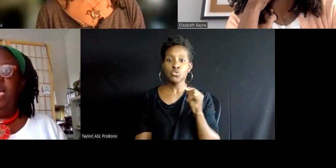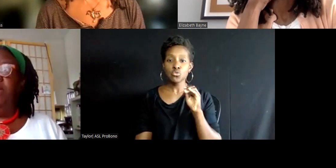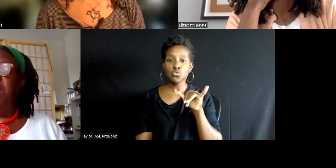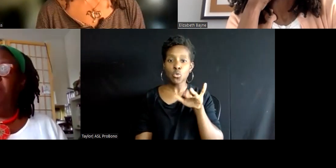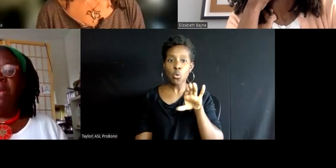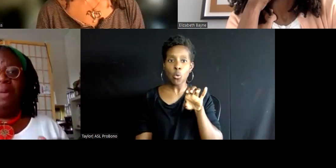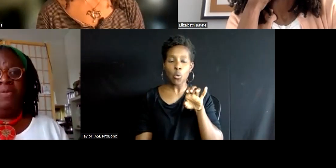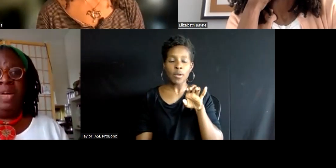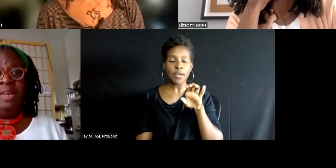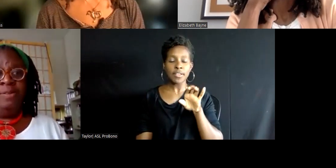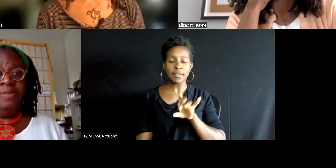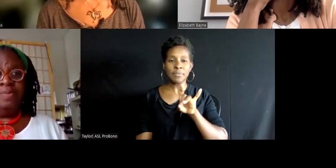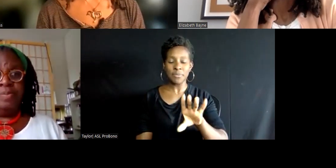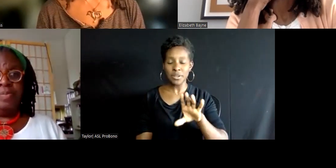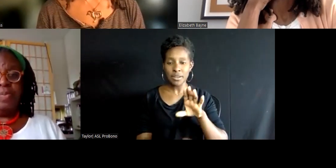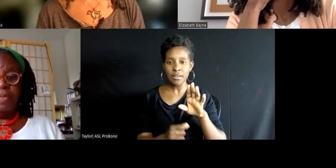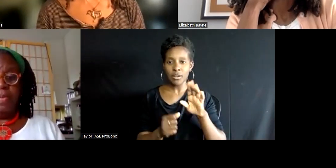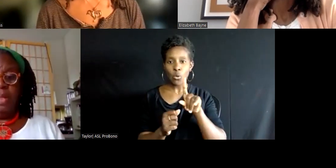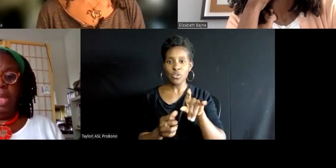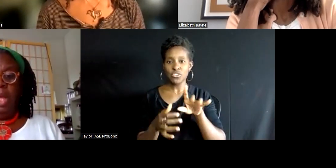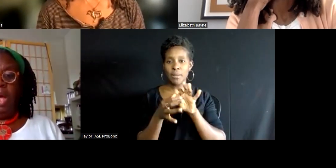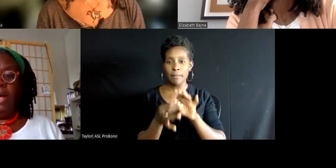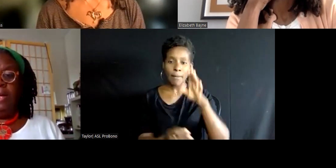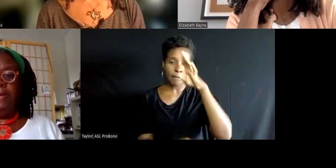the chat about Black providers.